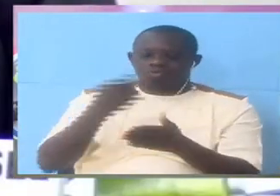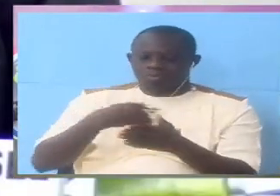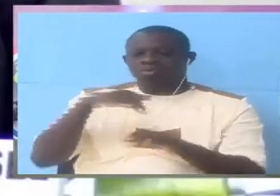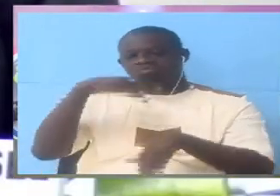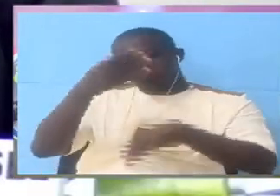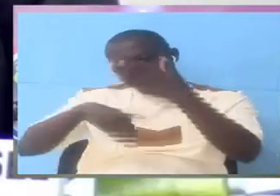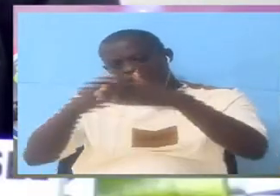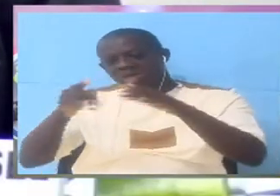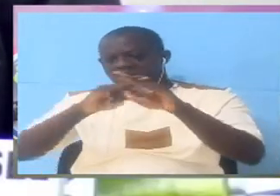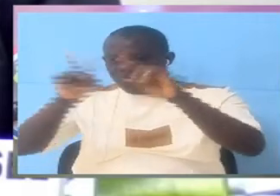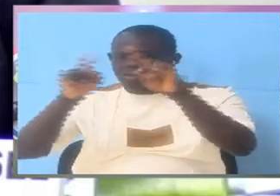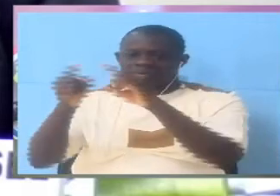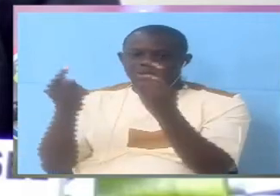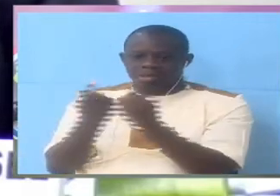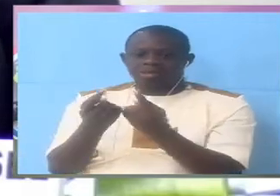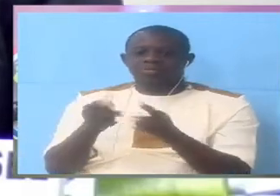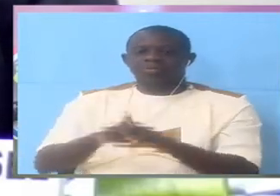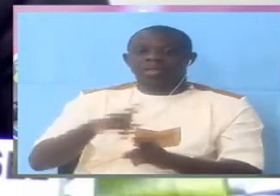play.